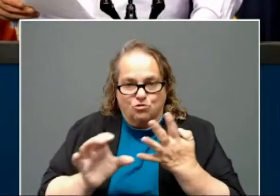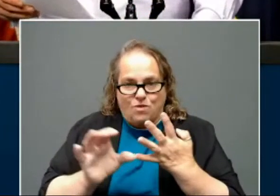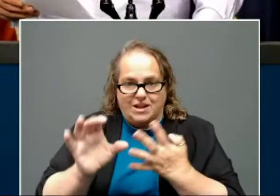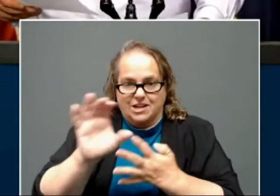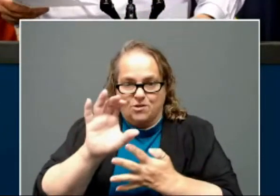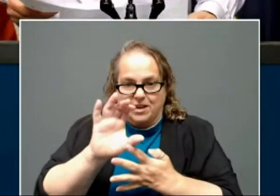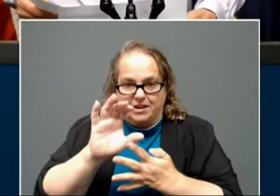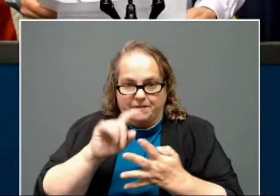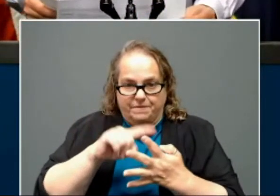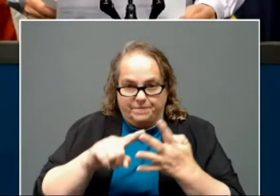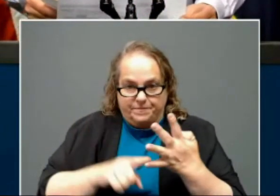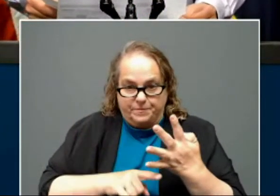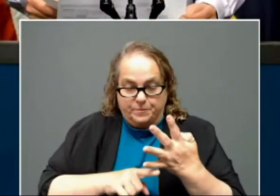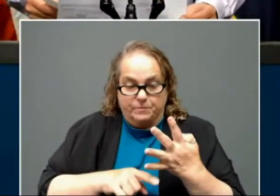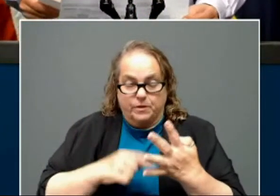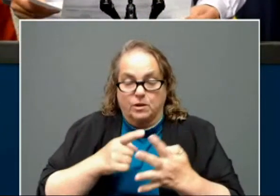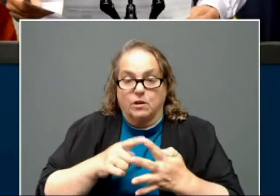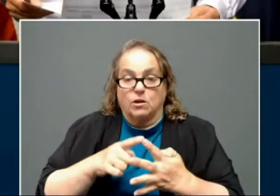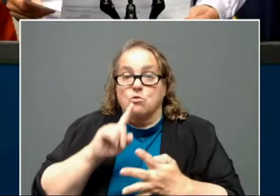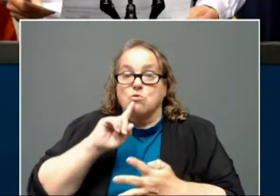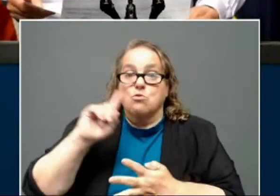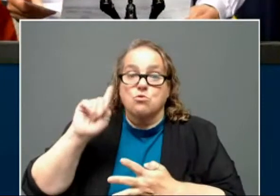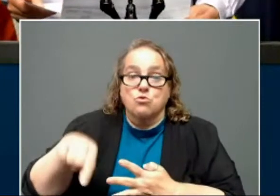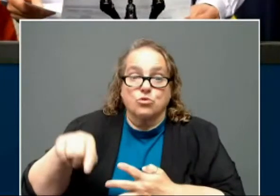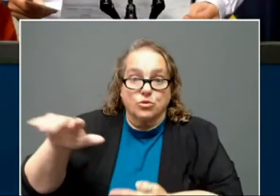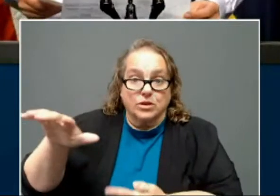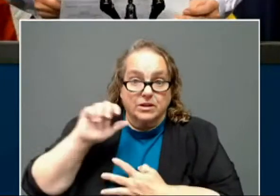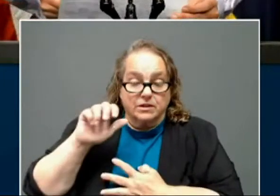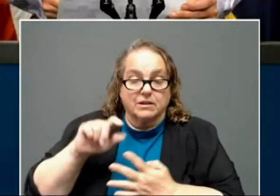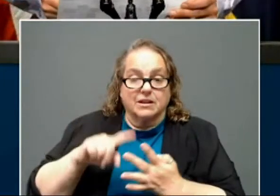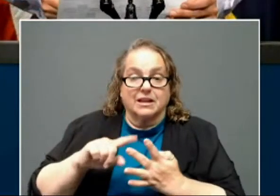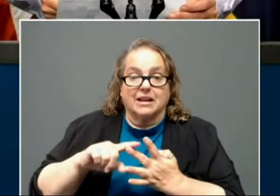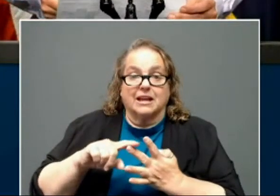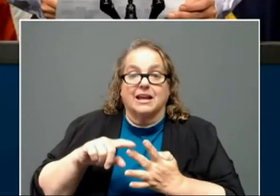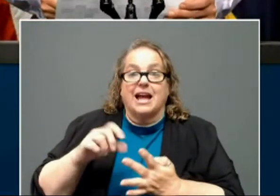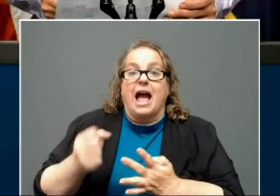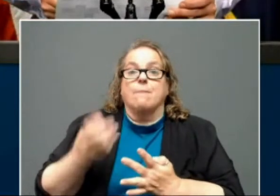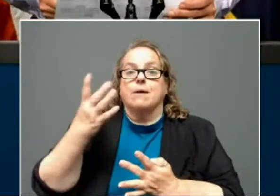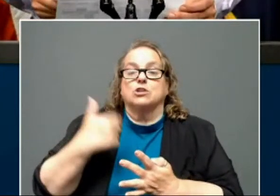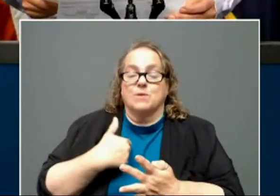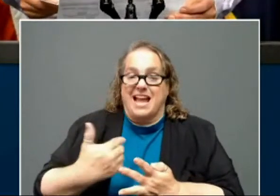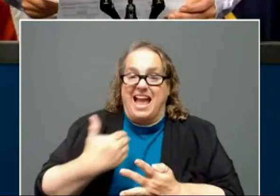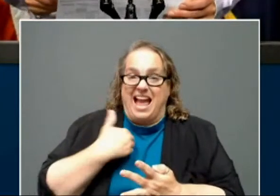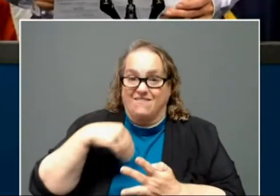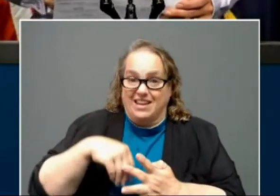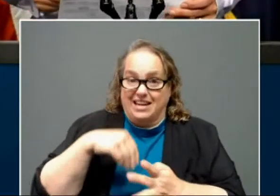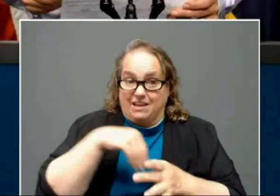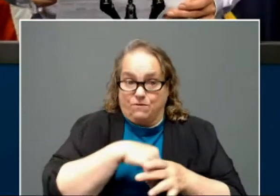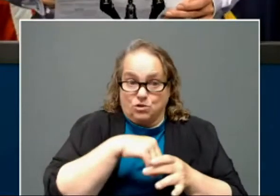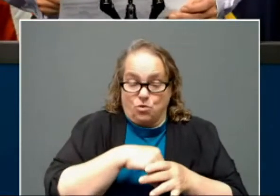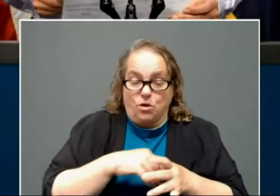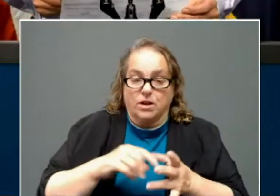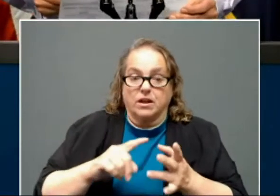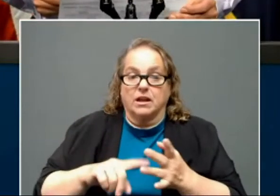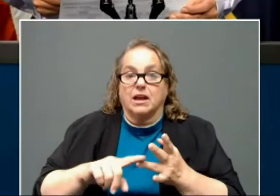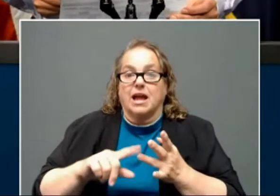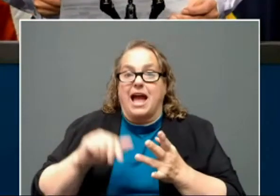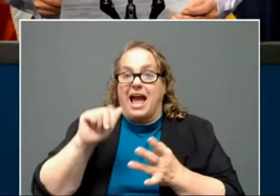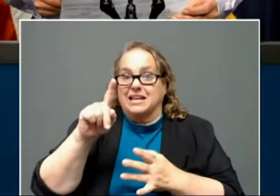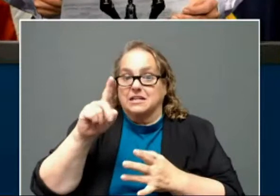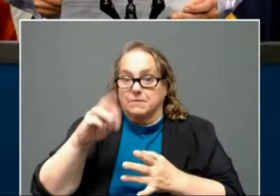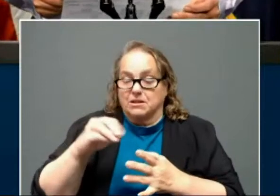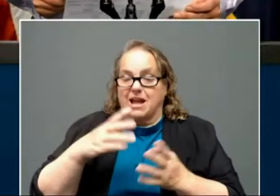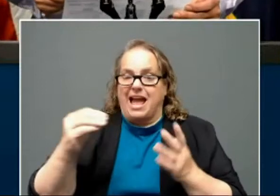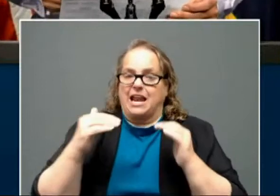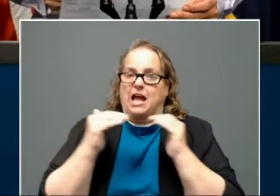our ordering, another is our inventory, another is our administration, and the 4th one is our equity. What they do is they have a methodology for each